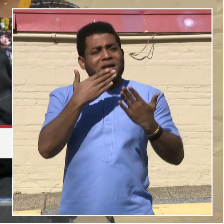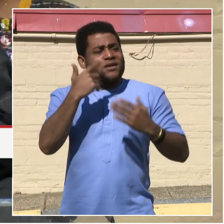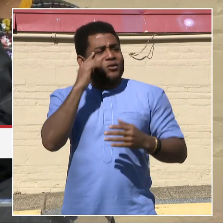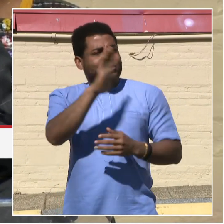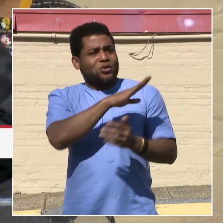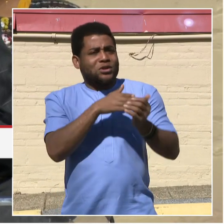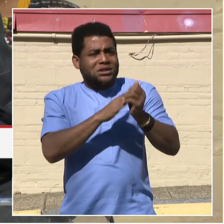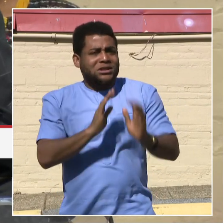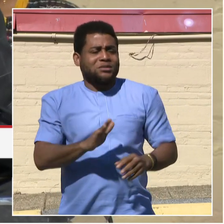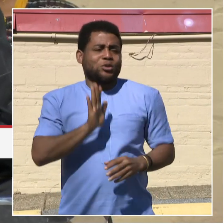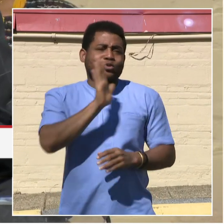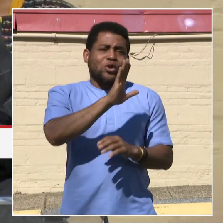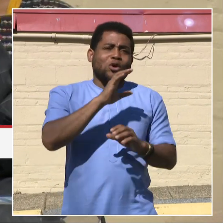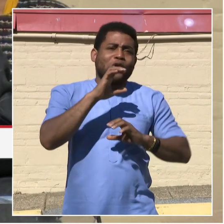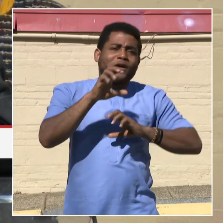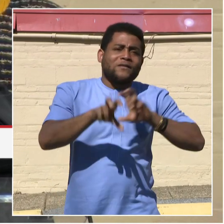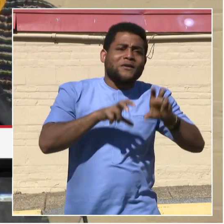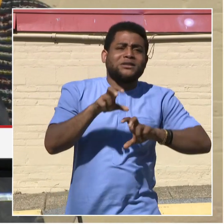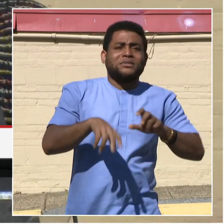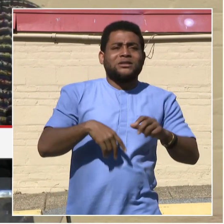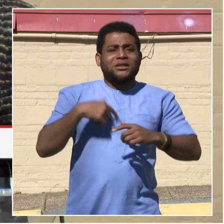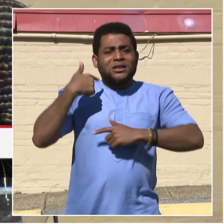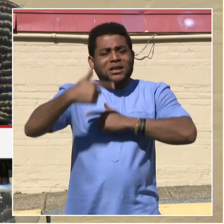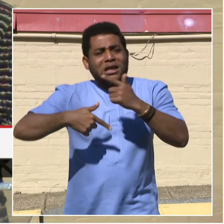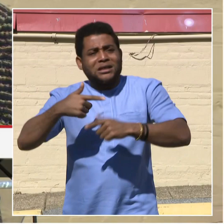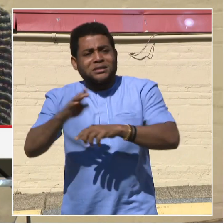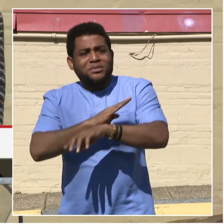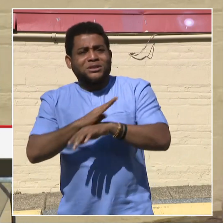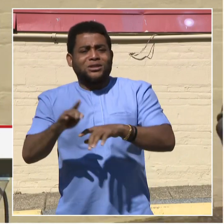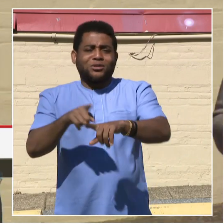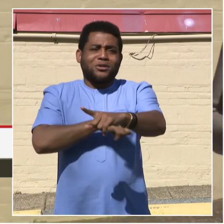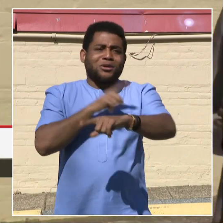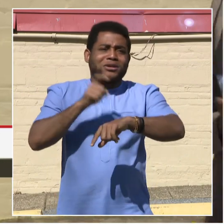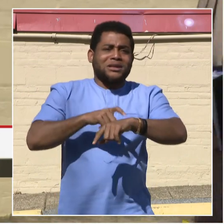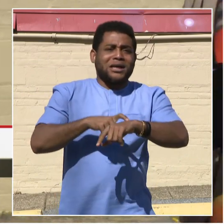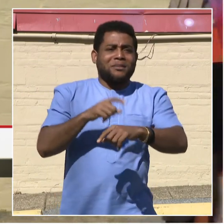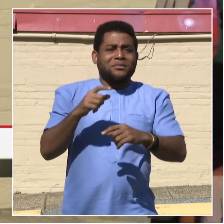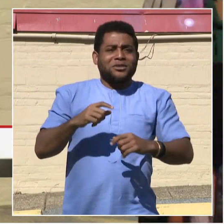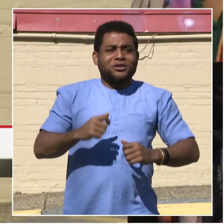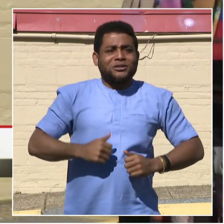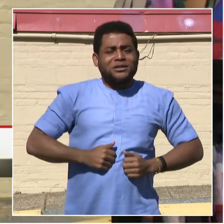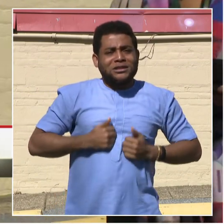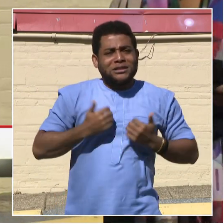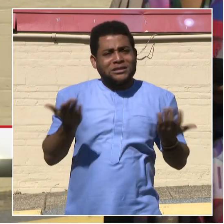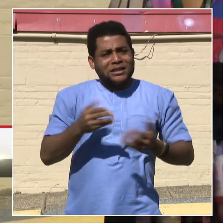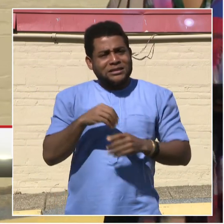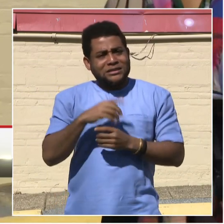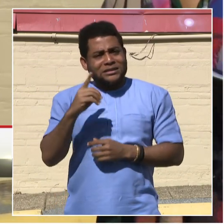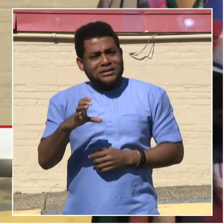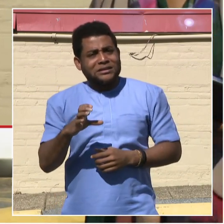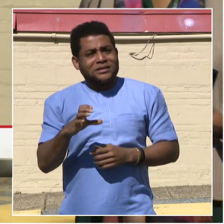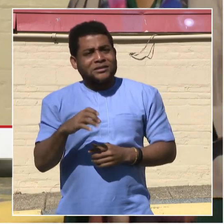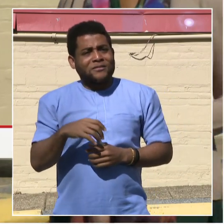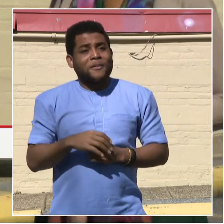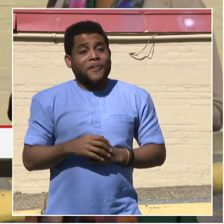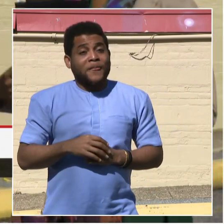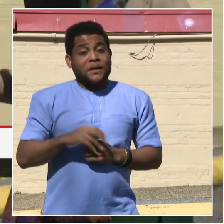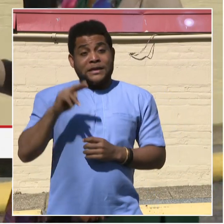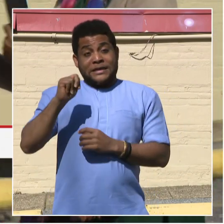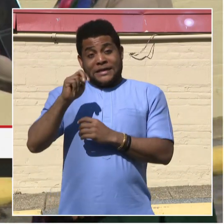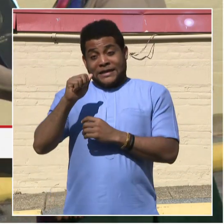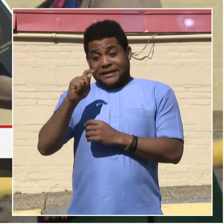legacy businesses, longtime residents here in the District of Columbia, in this case, a native Washingtonian. Let's give Mayor Bowser a round of